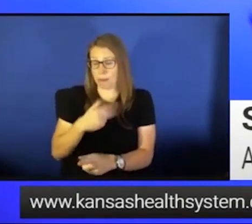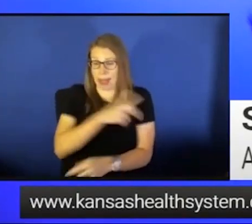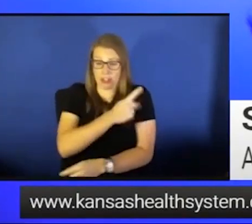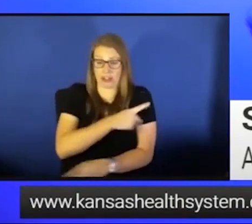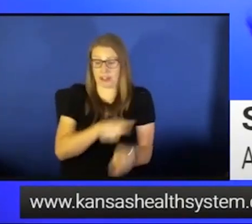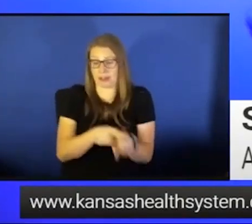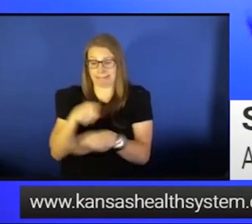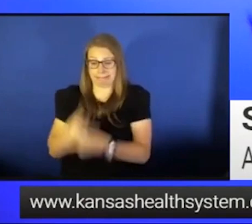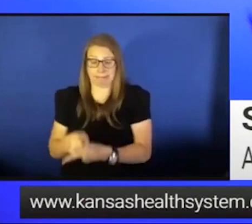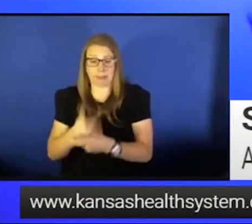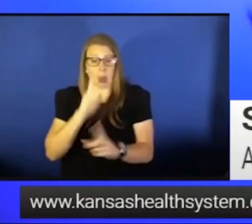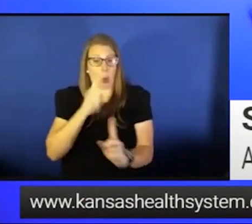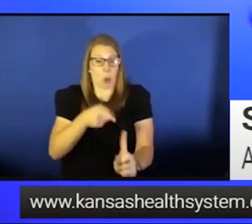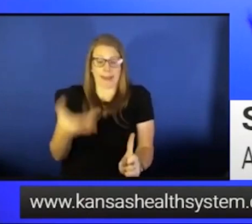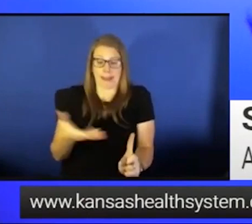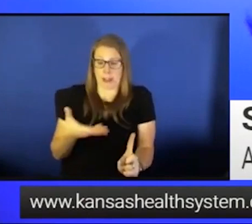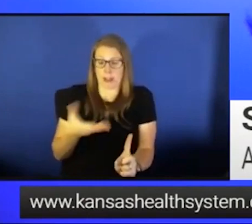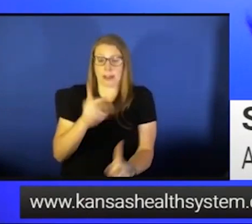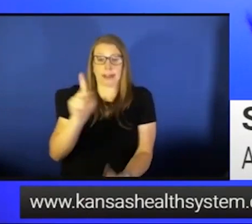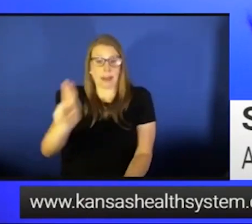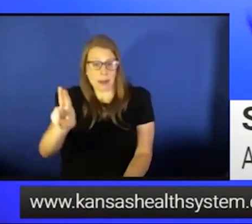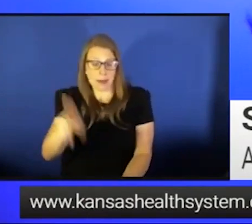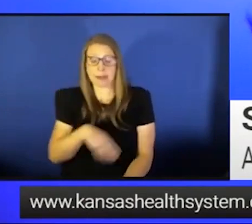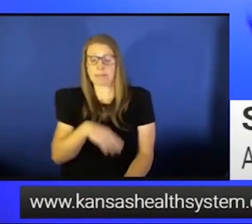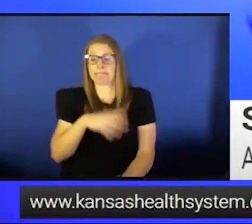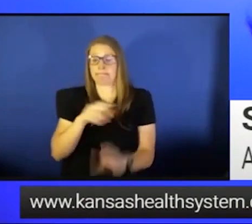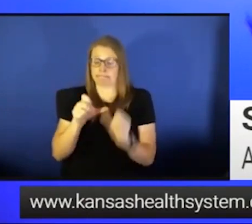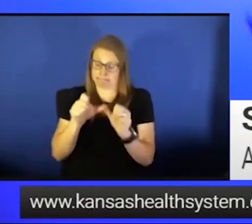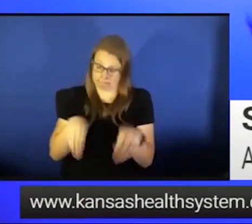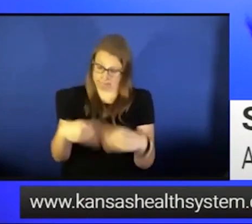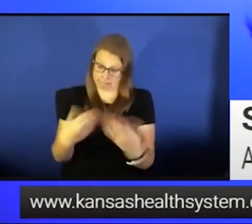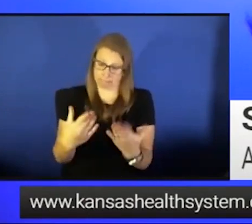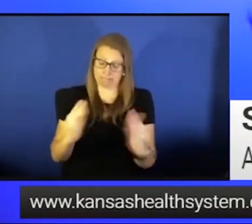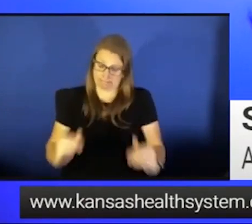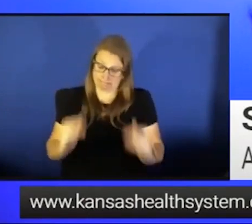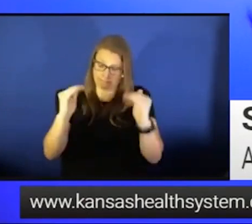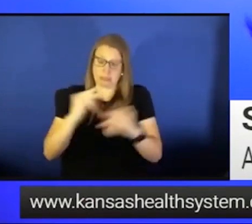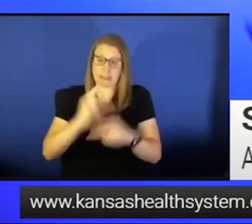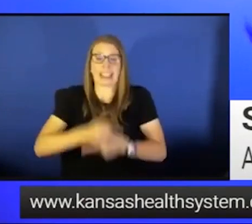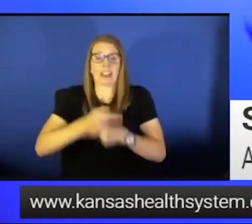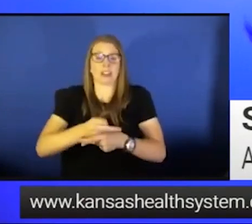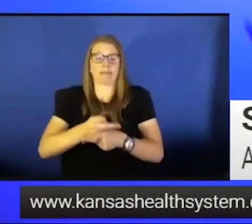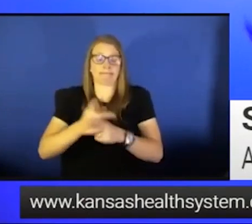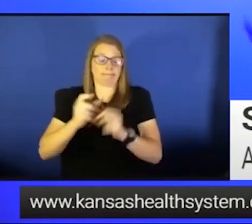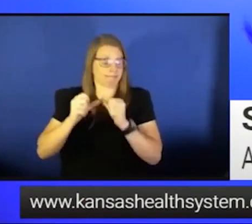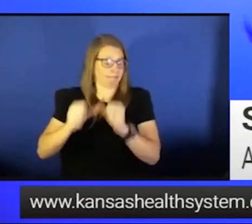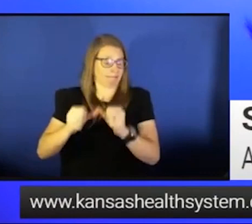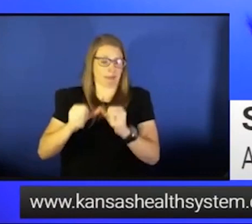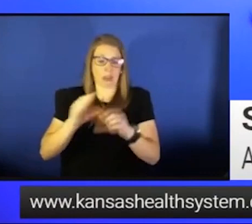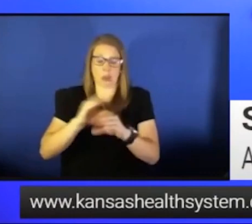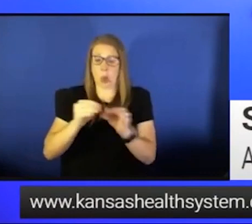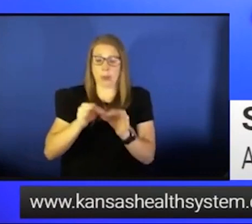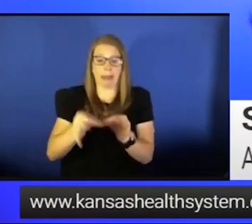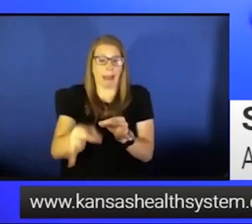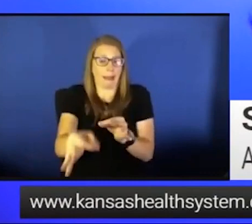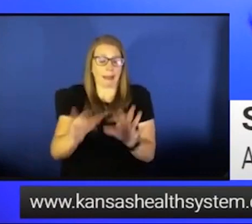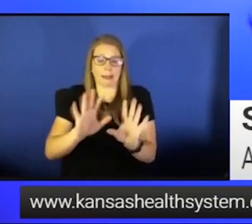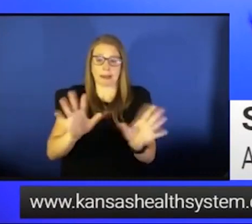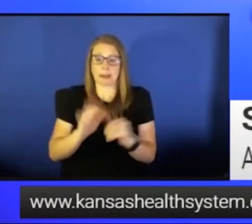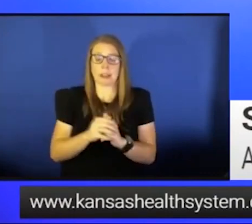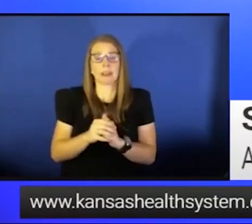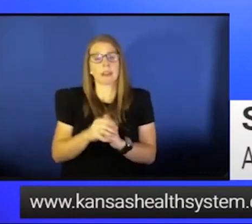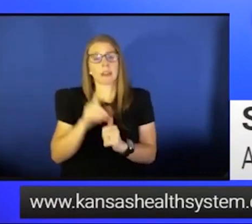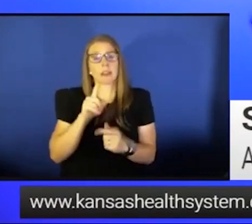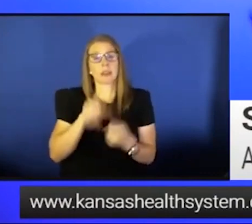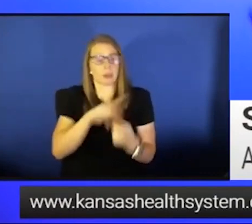University of Kansas was to continue to deliver the same high-level care with no delays to our patient population,